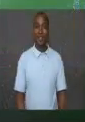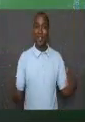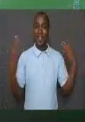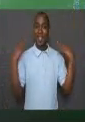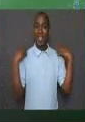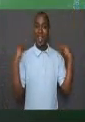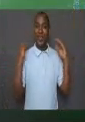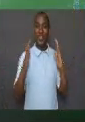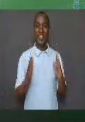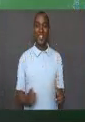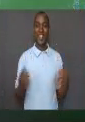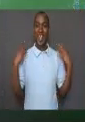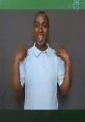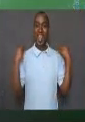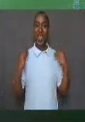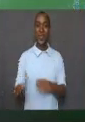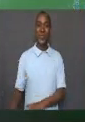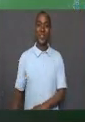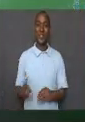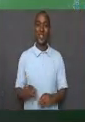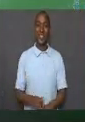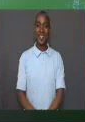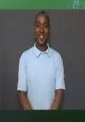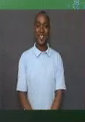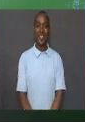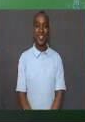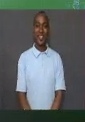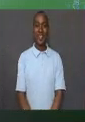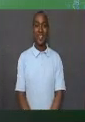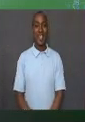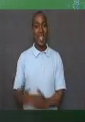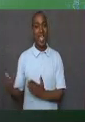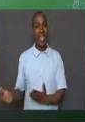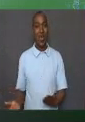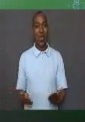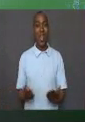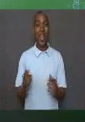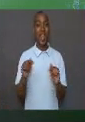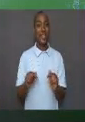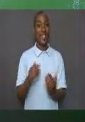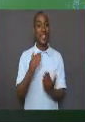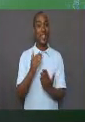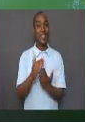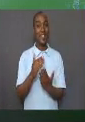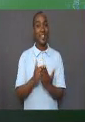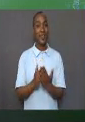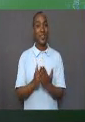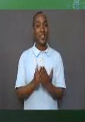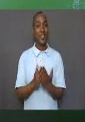Hello, teacher. Hello, students. Welcome to today's lesson on